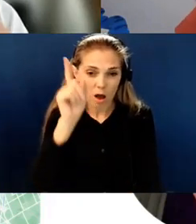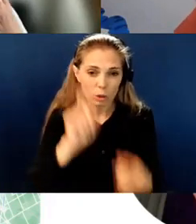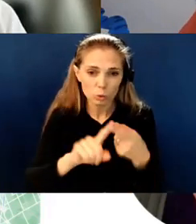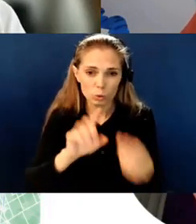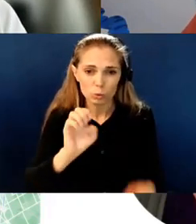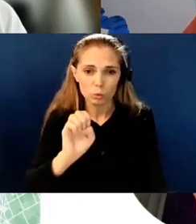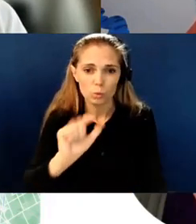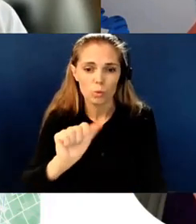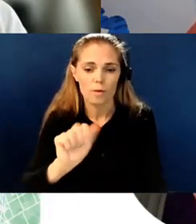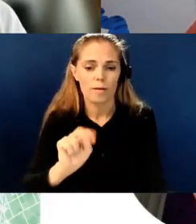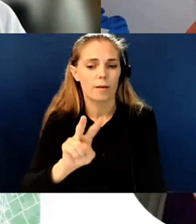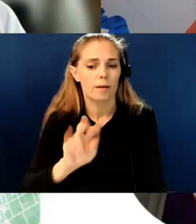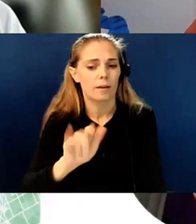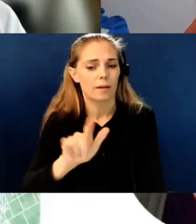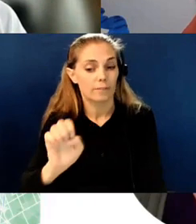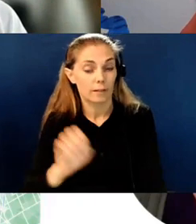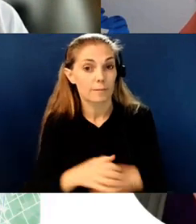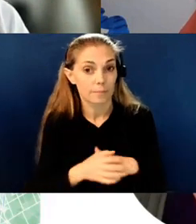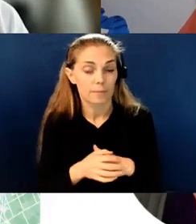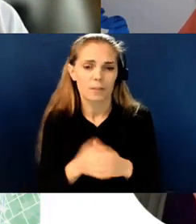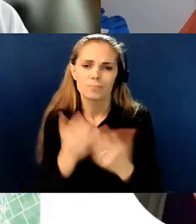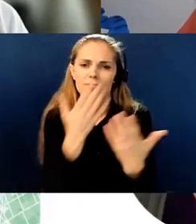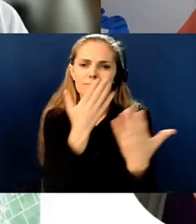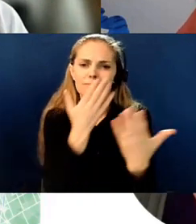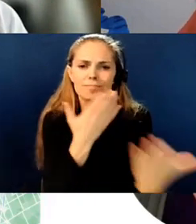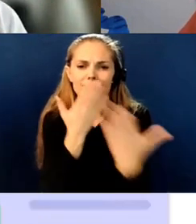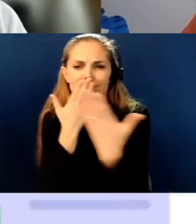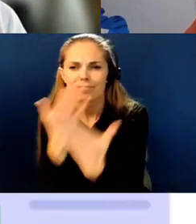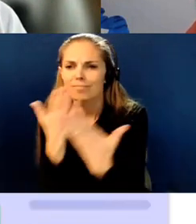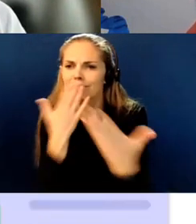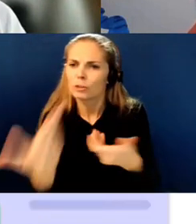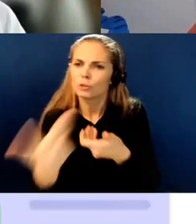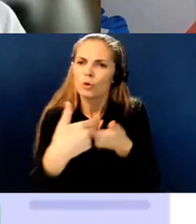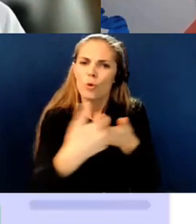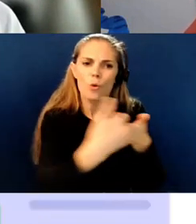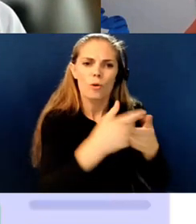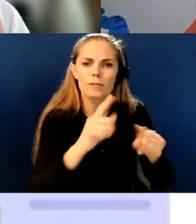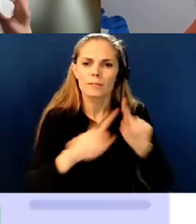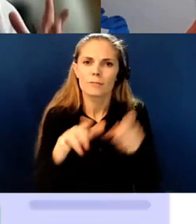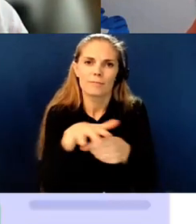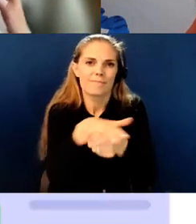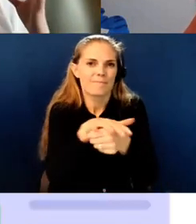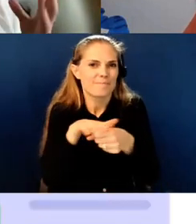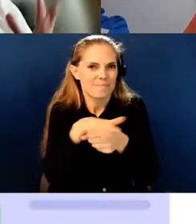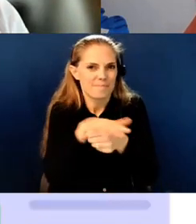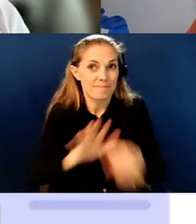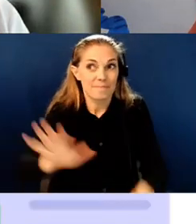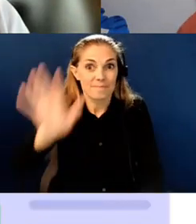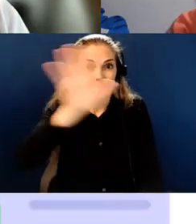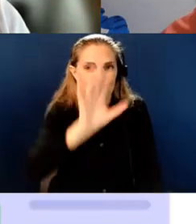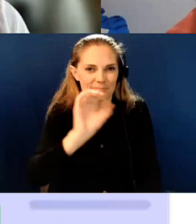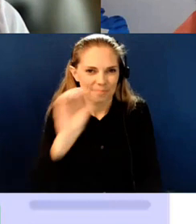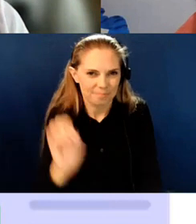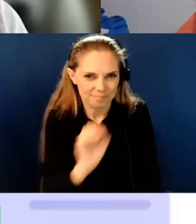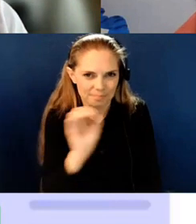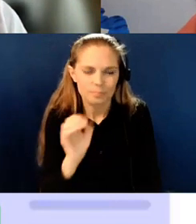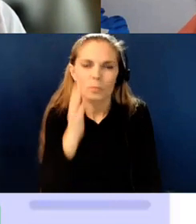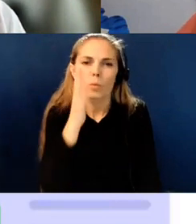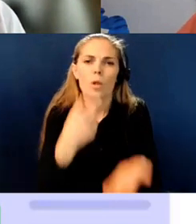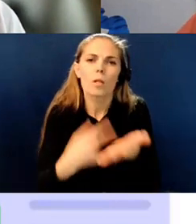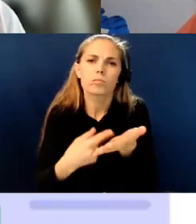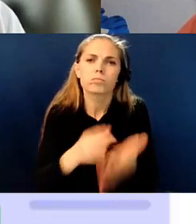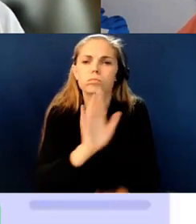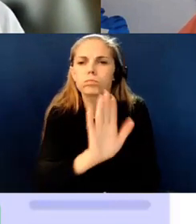join us from different locations in Ontario. And we'll have a bit of time to discuss where you're from, what programs you're representing in a